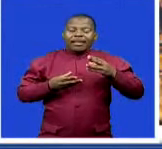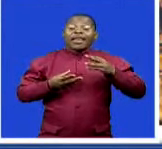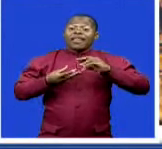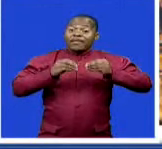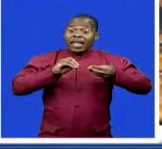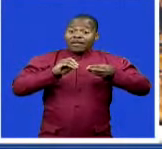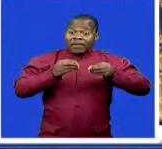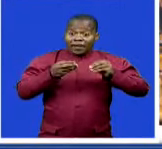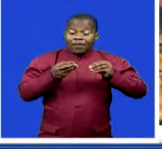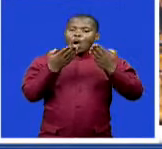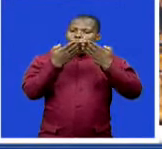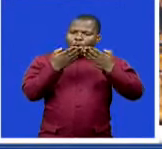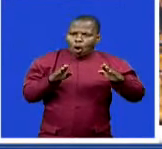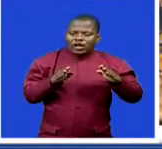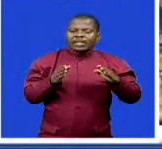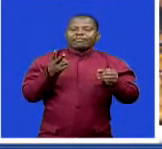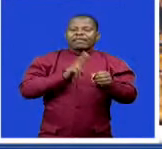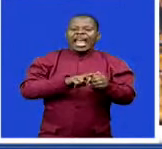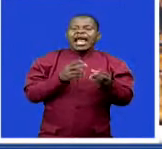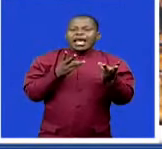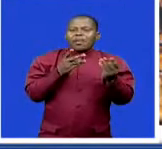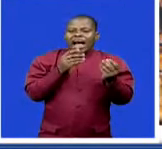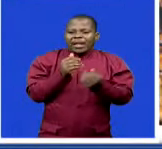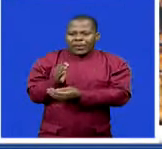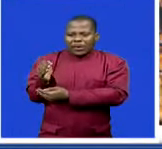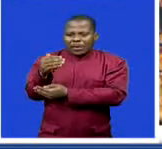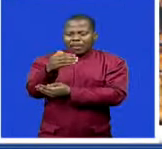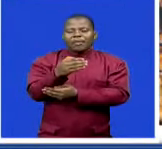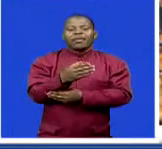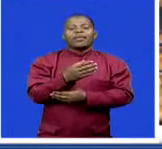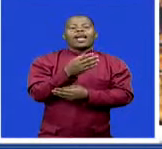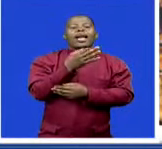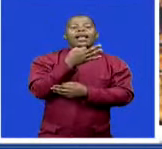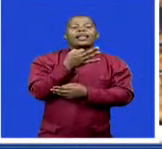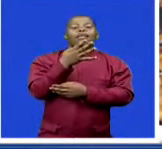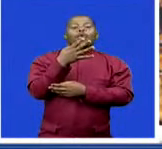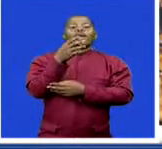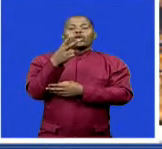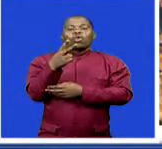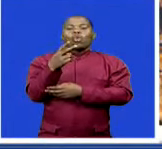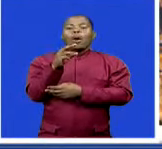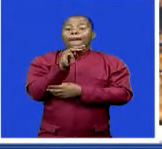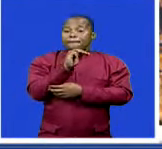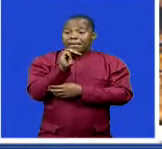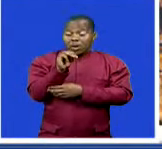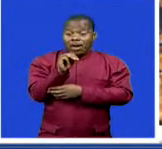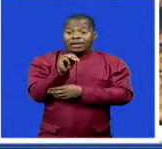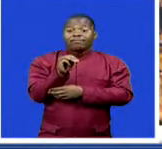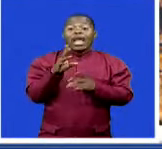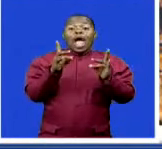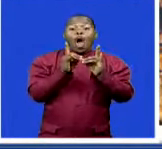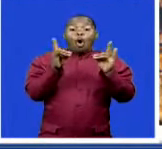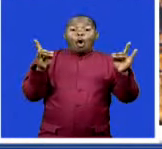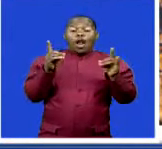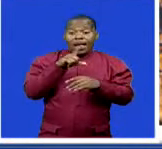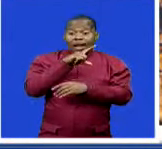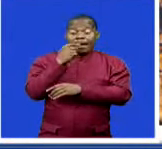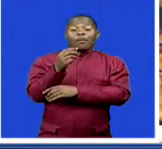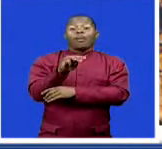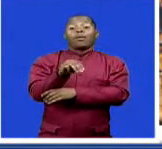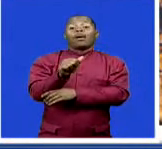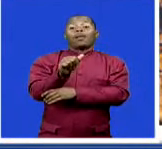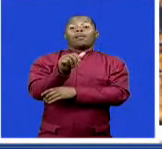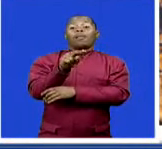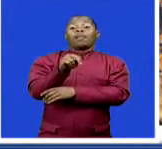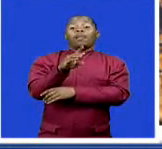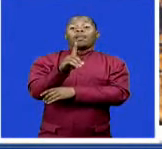million Malangeni was donated by various companies and business people. The launch was organized at Mandulo Grand Hall, where His Majesty was in the